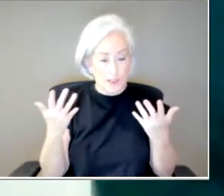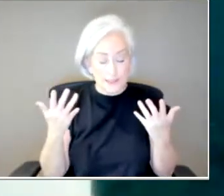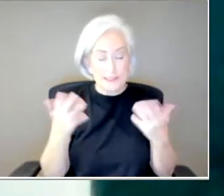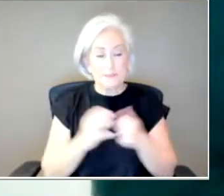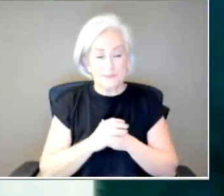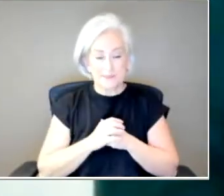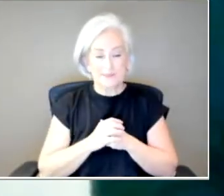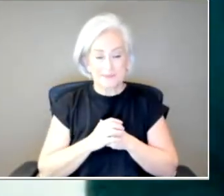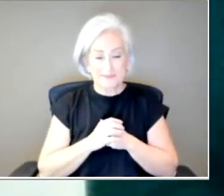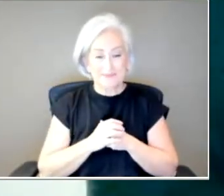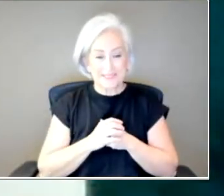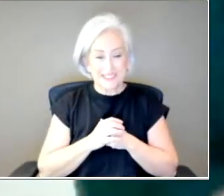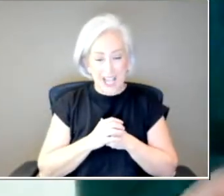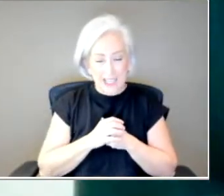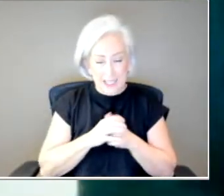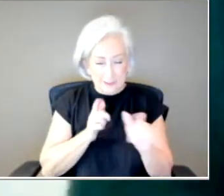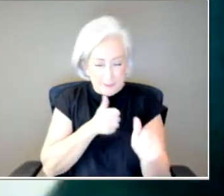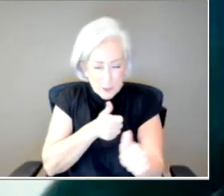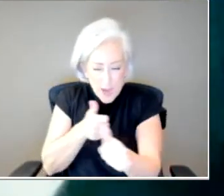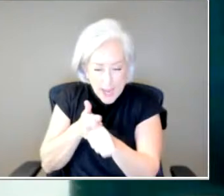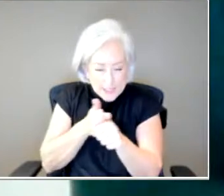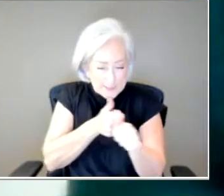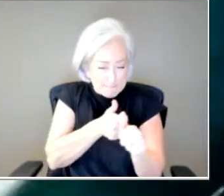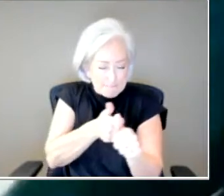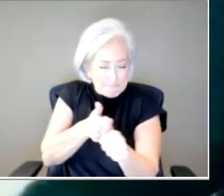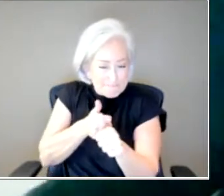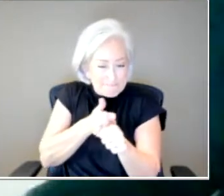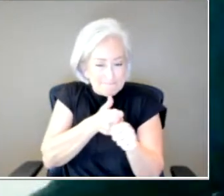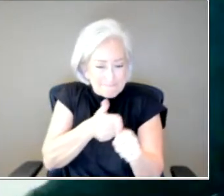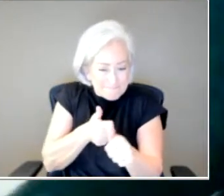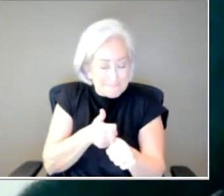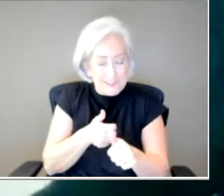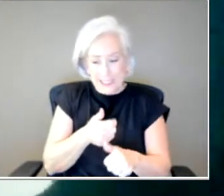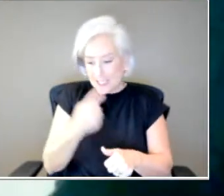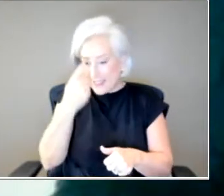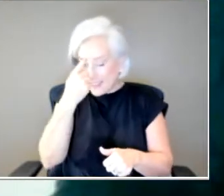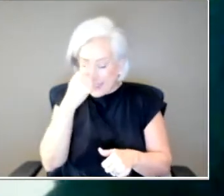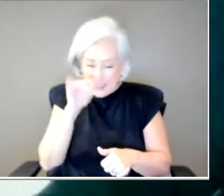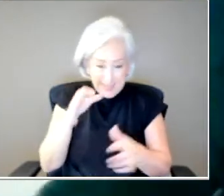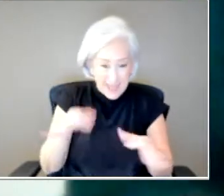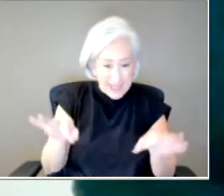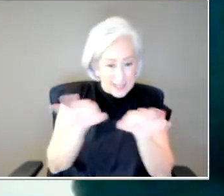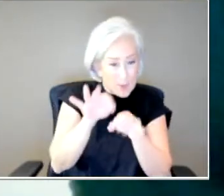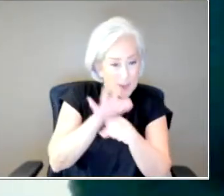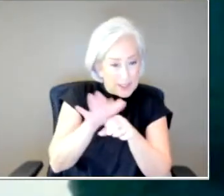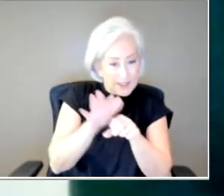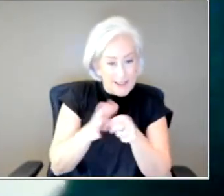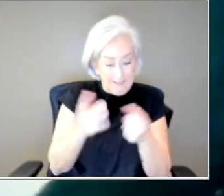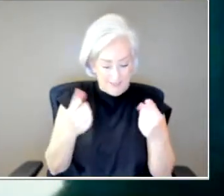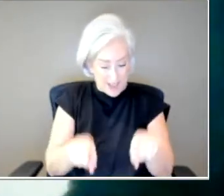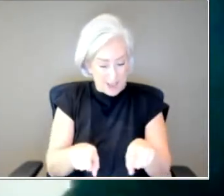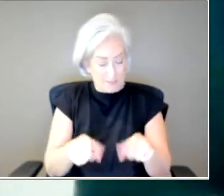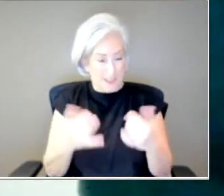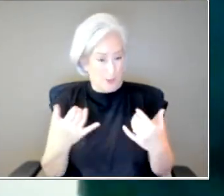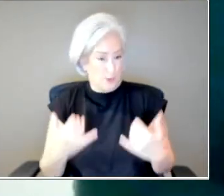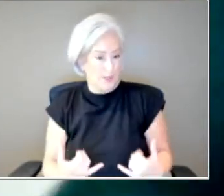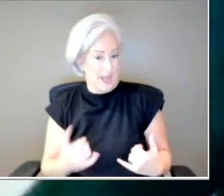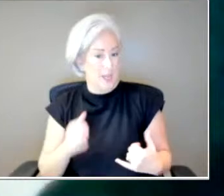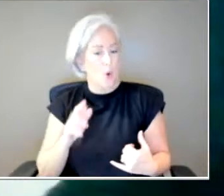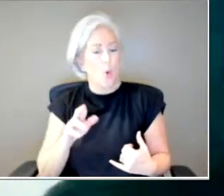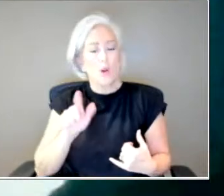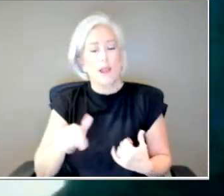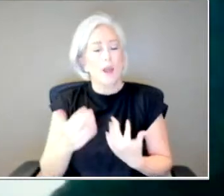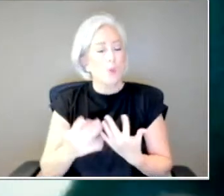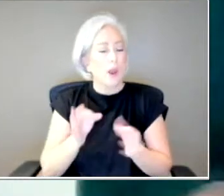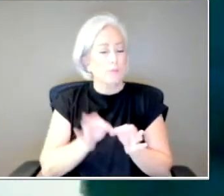the tractor. Is this important enough to do today? You got to get it done. You got to get all